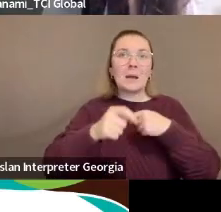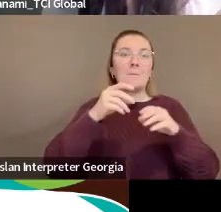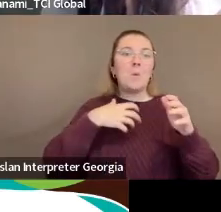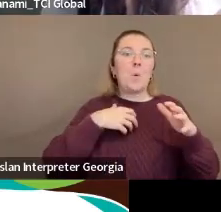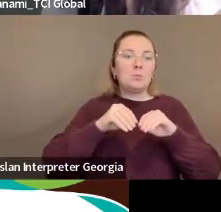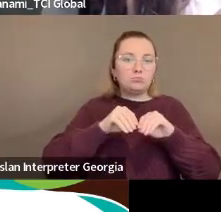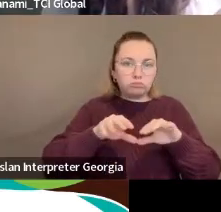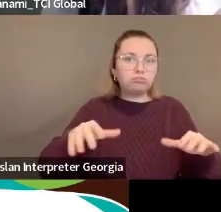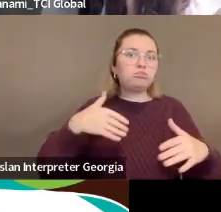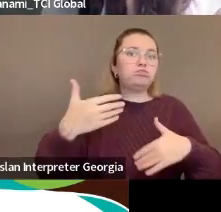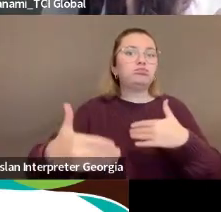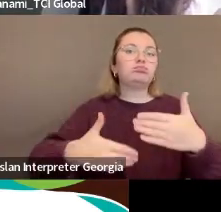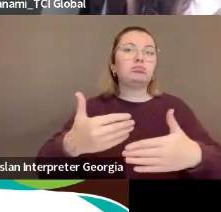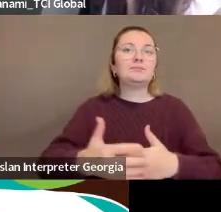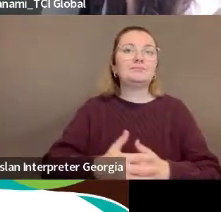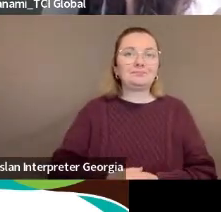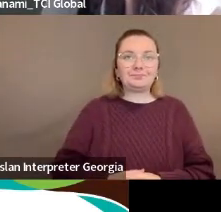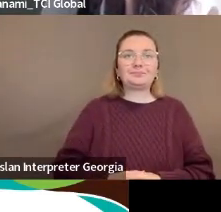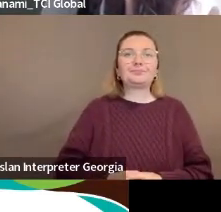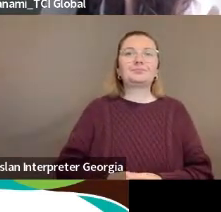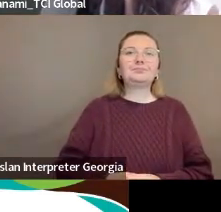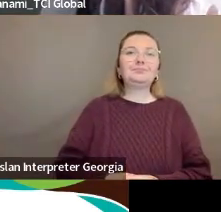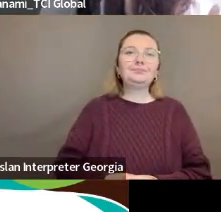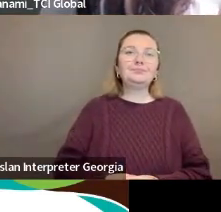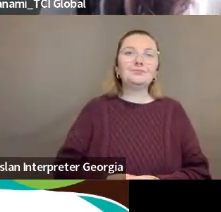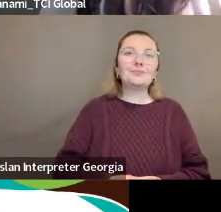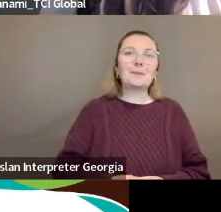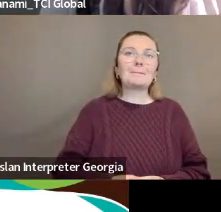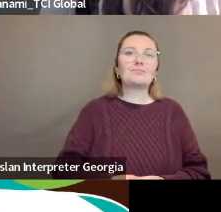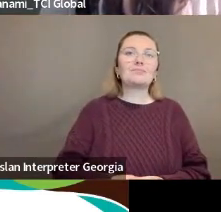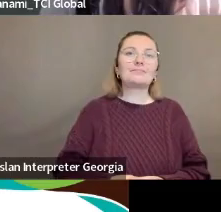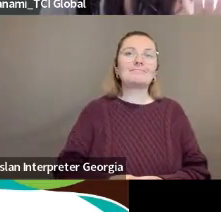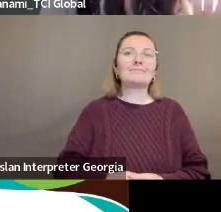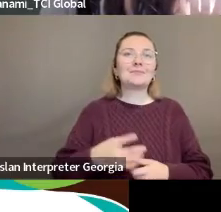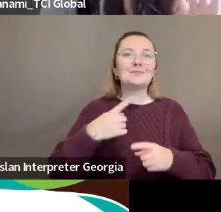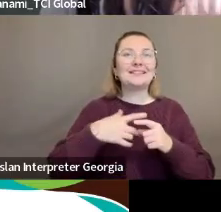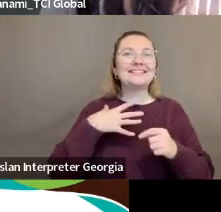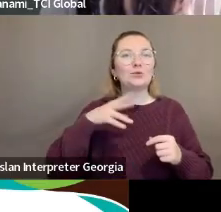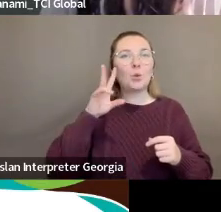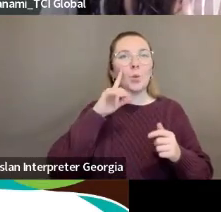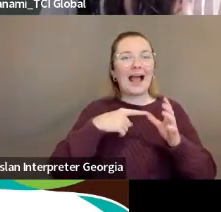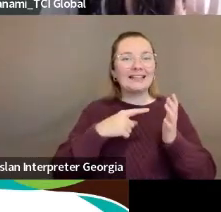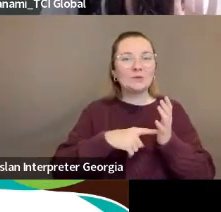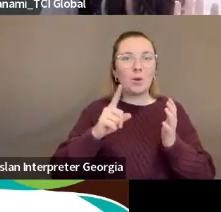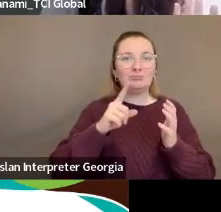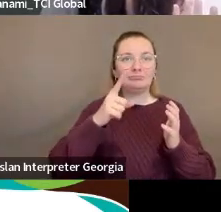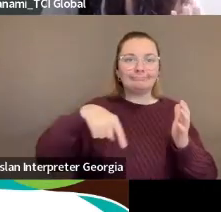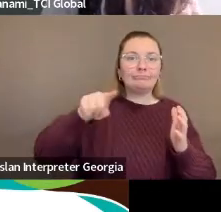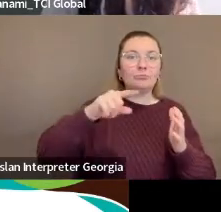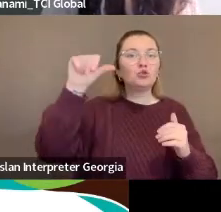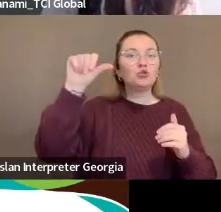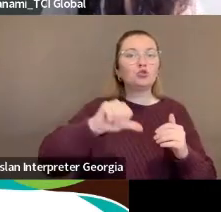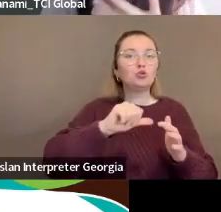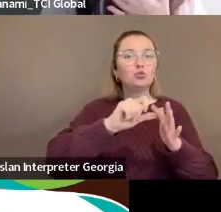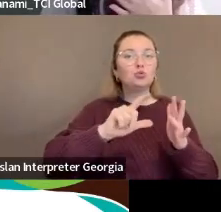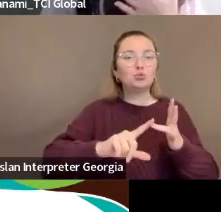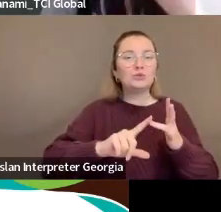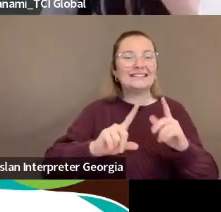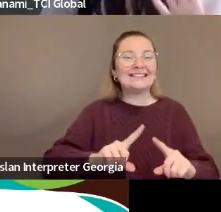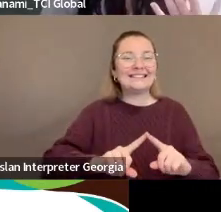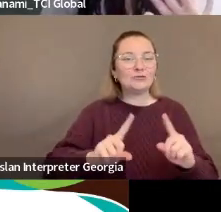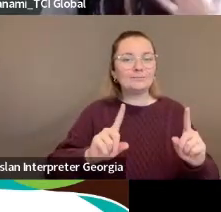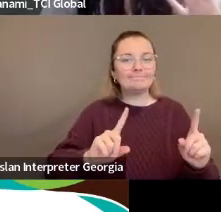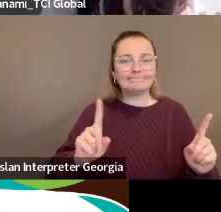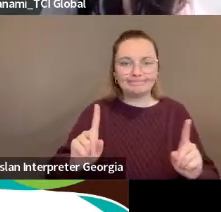needs. We also need to look at what states and donors should do differently.